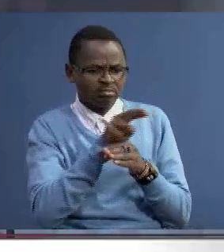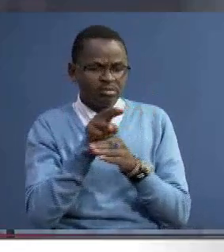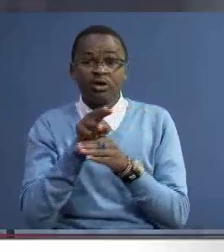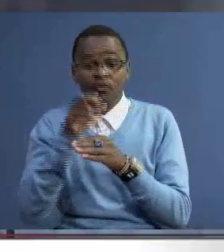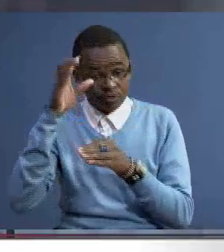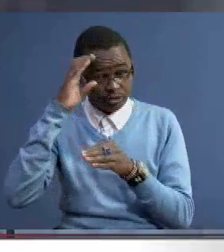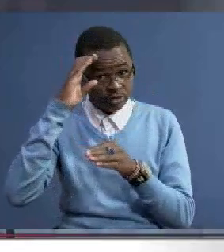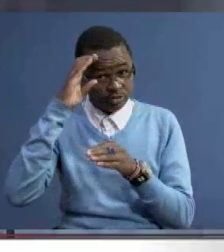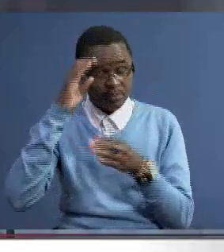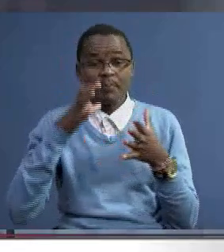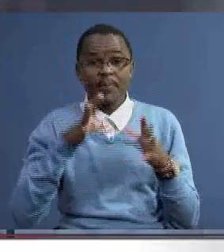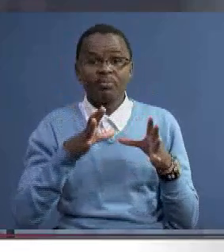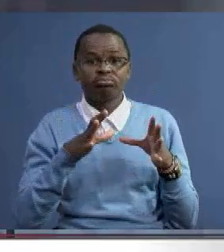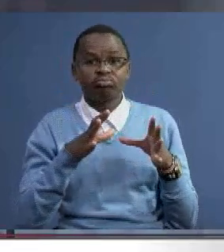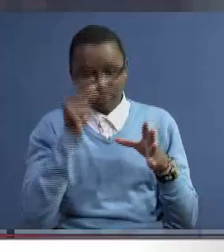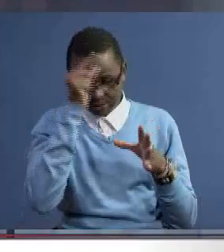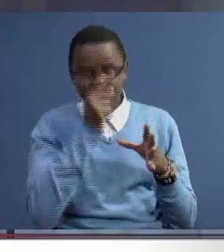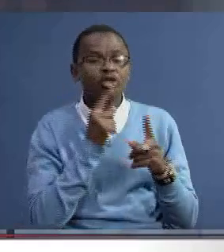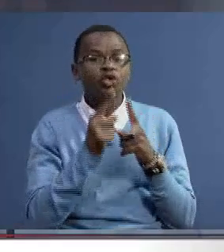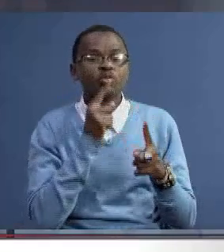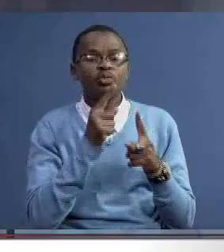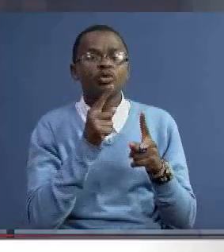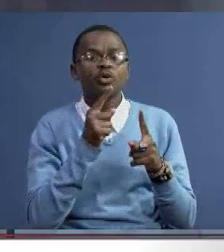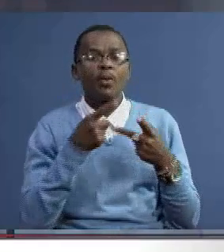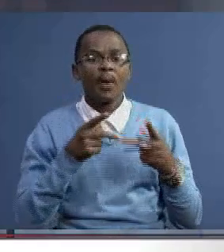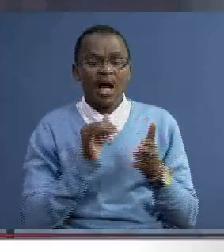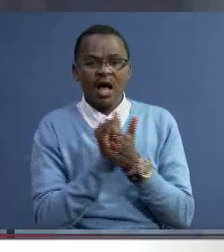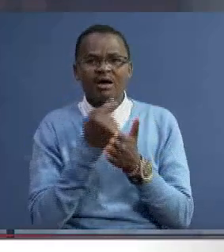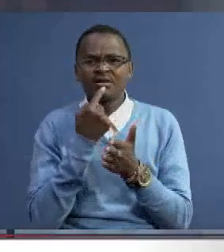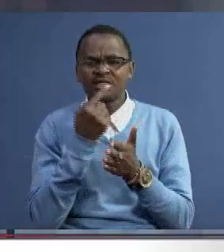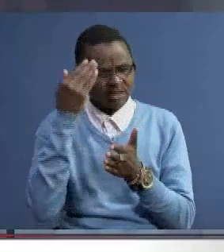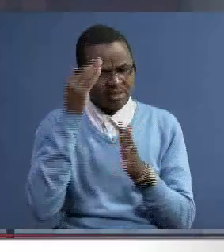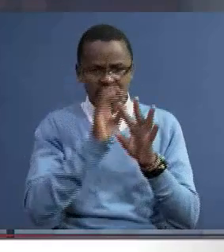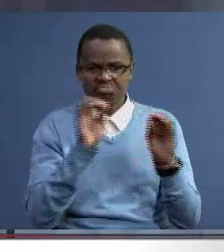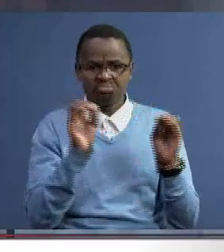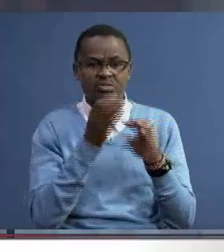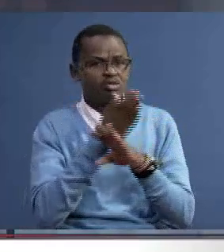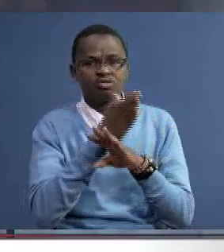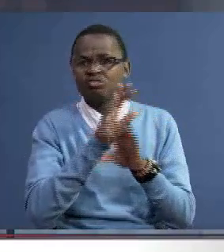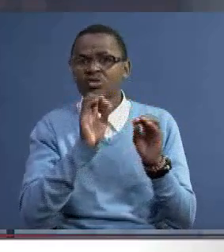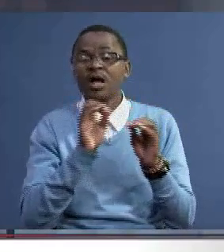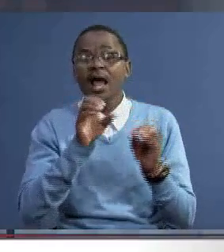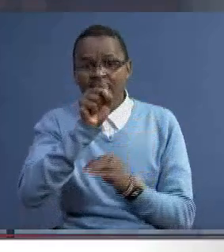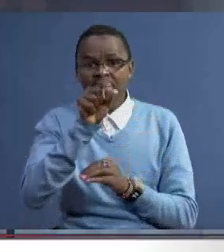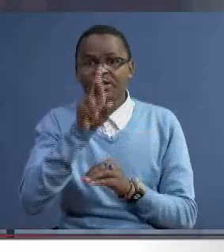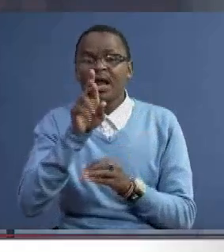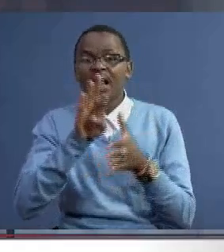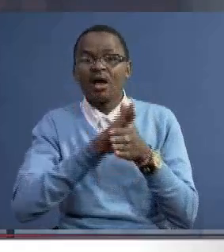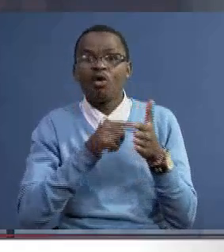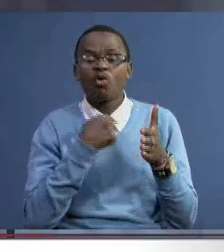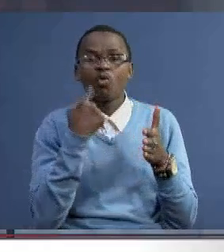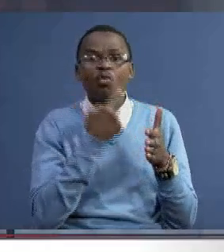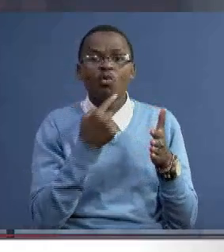of Chinese nationals. The government spokesperson Eric Kiraithe has brushed off the allegations while warning the SGR staff